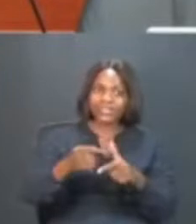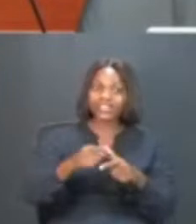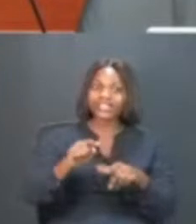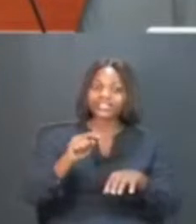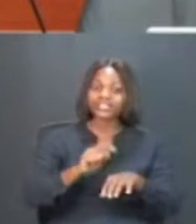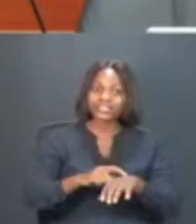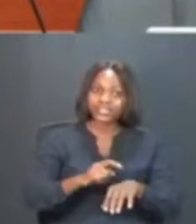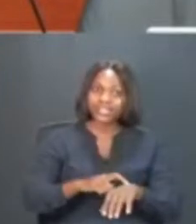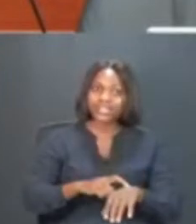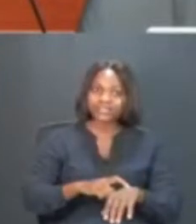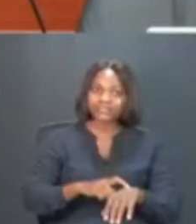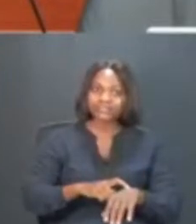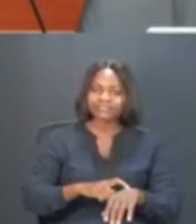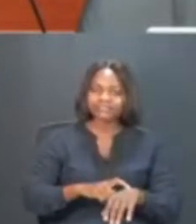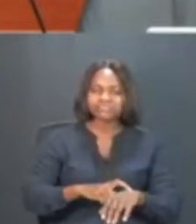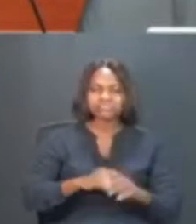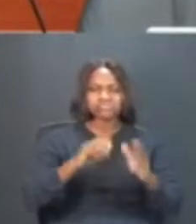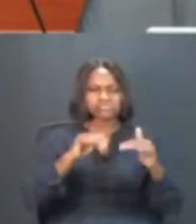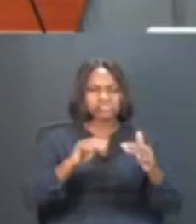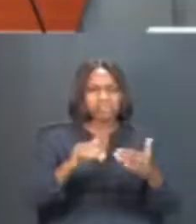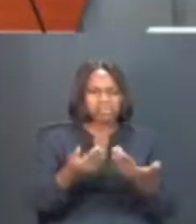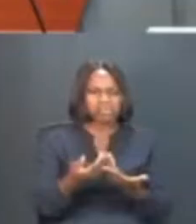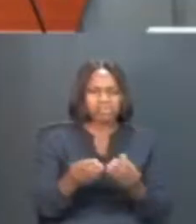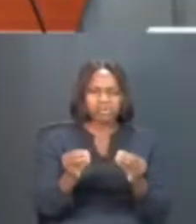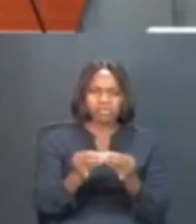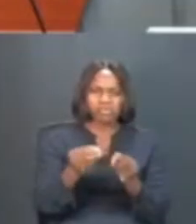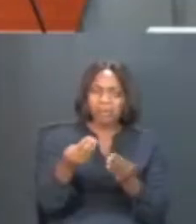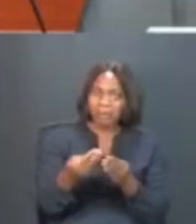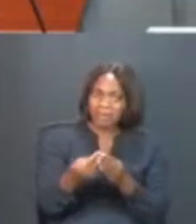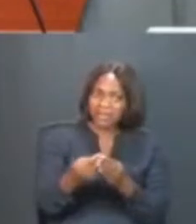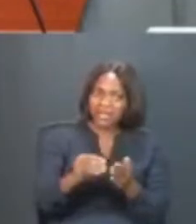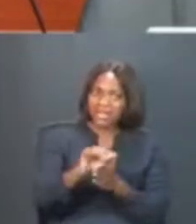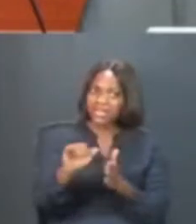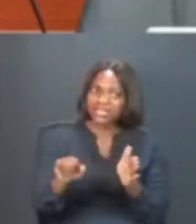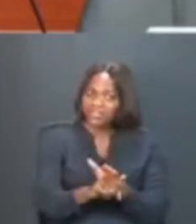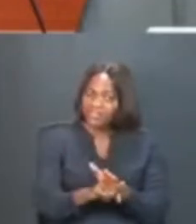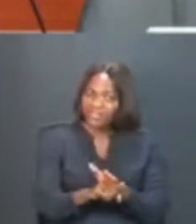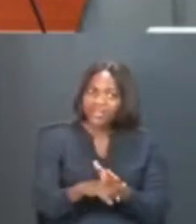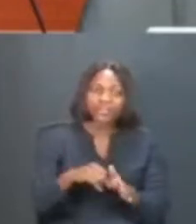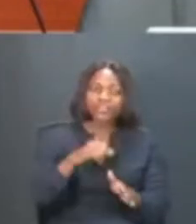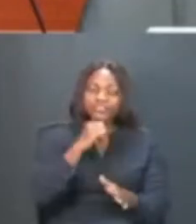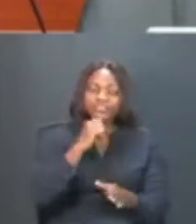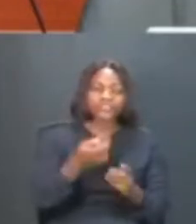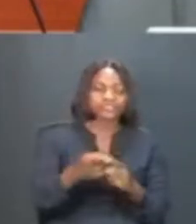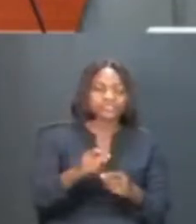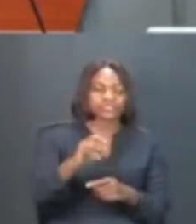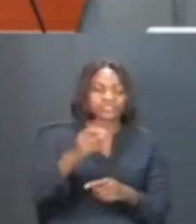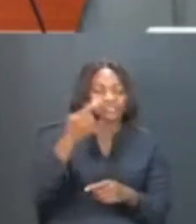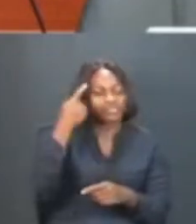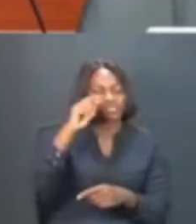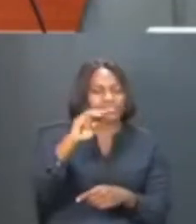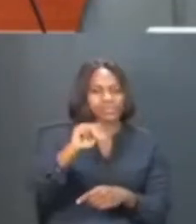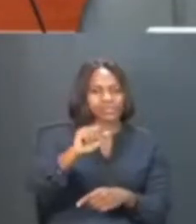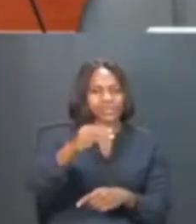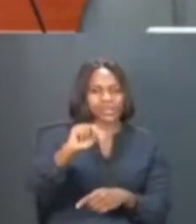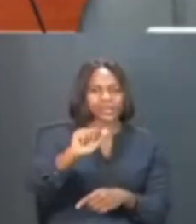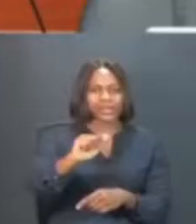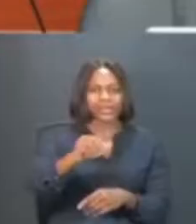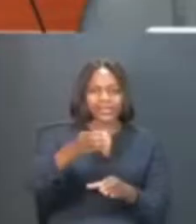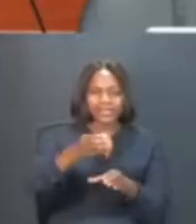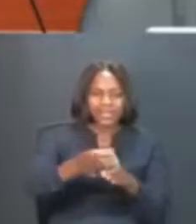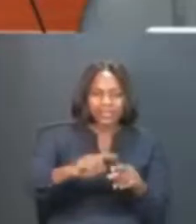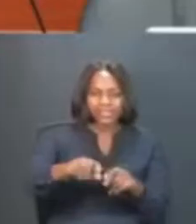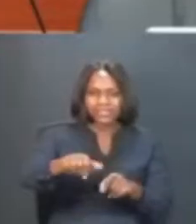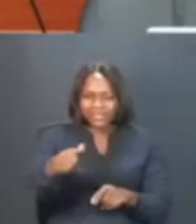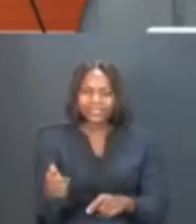least more progress will have been made, more monies will have been found, not only for the Mama Care, but other donors supporting for us